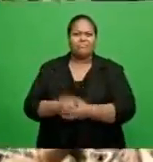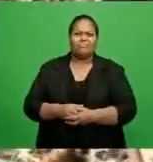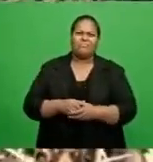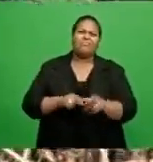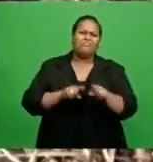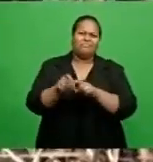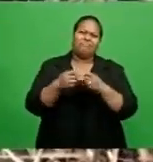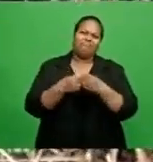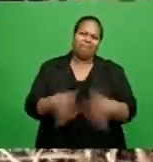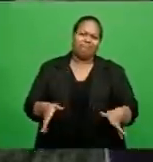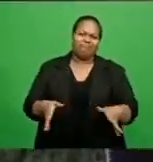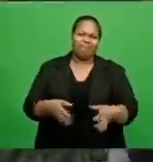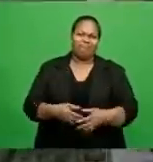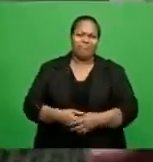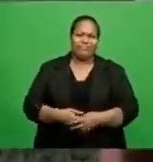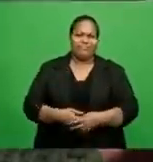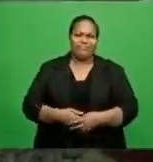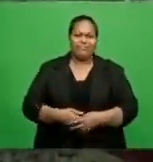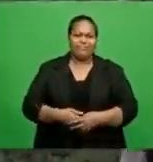waste.